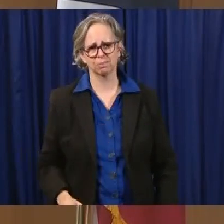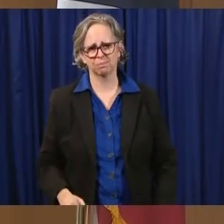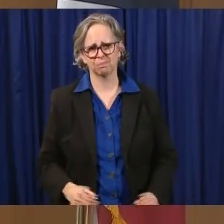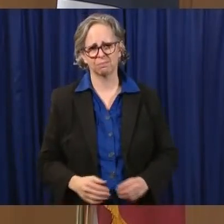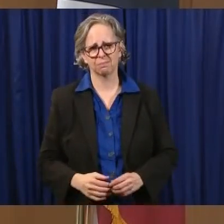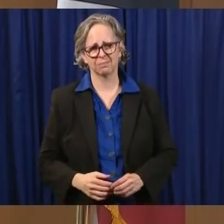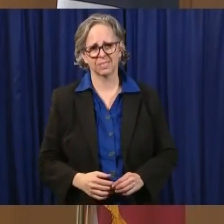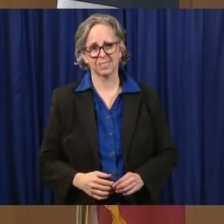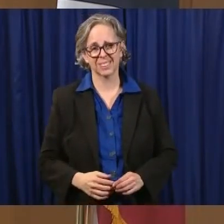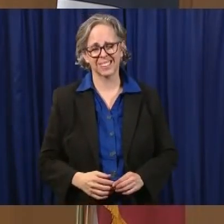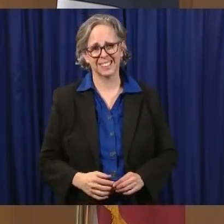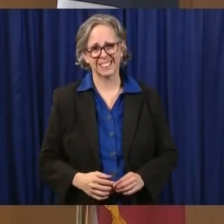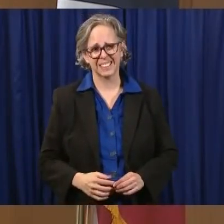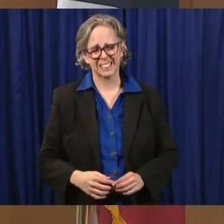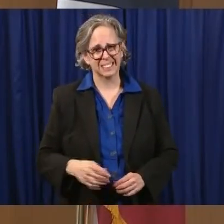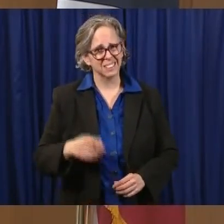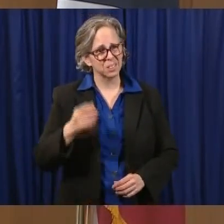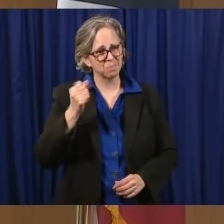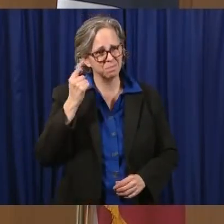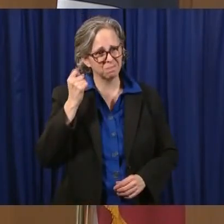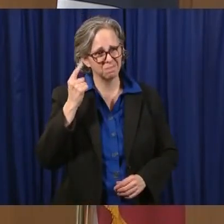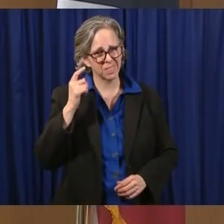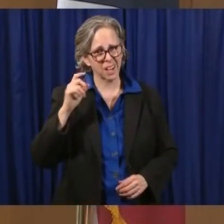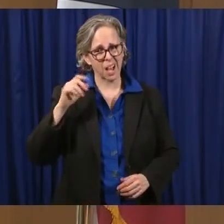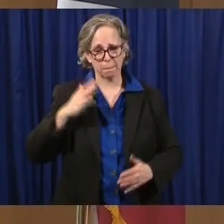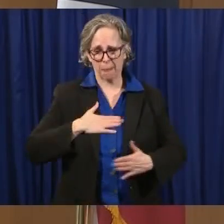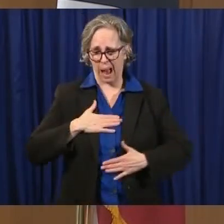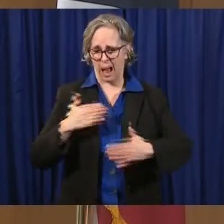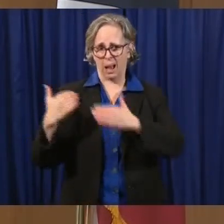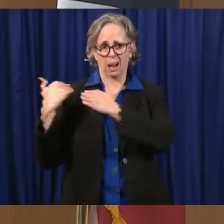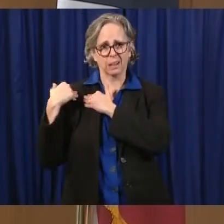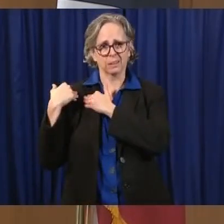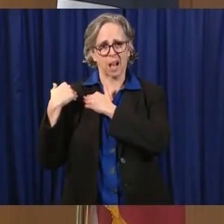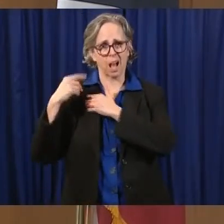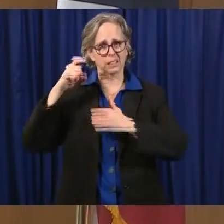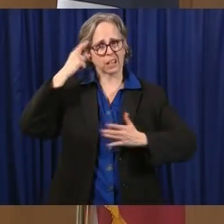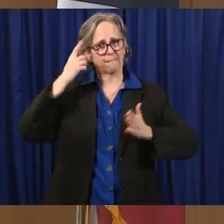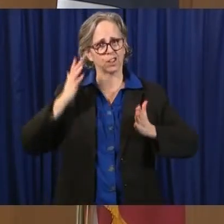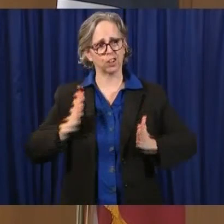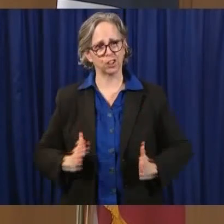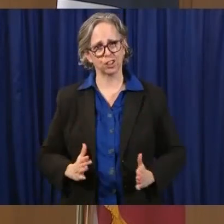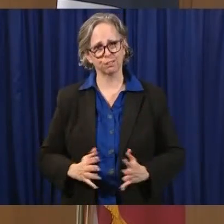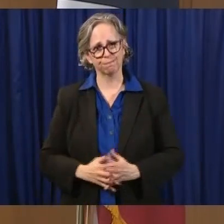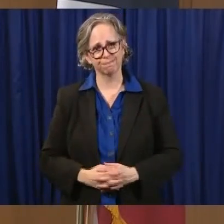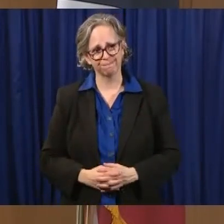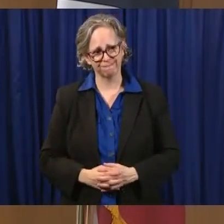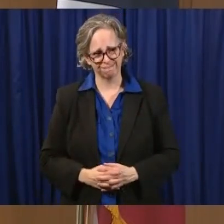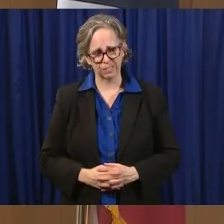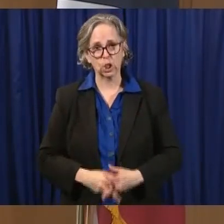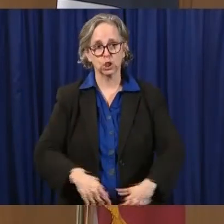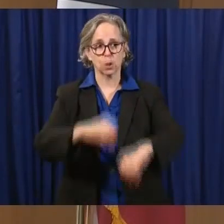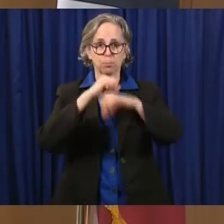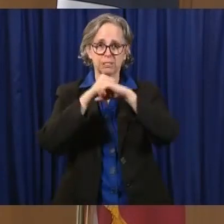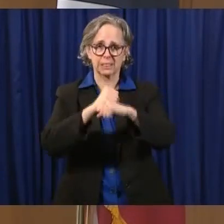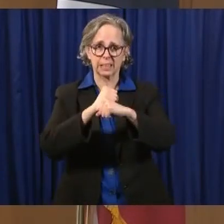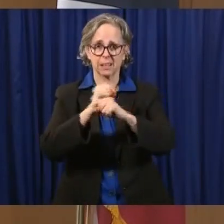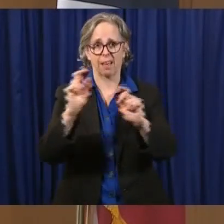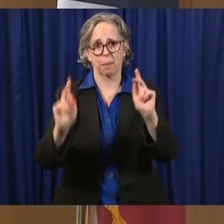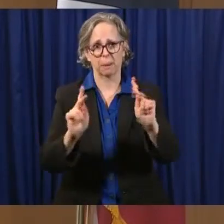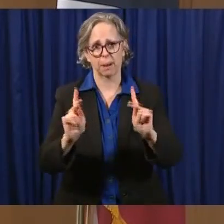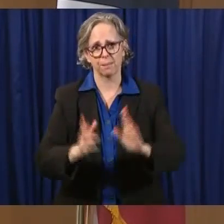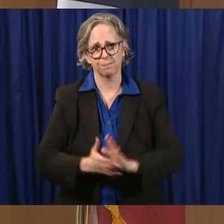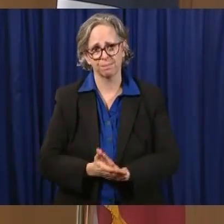start doing some things, opening up in regard to business.